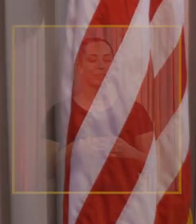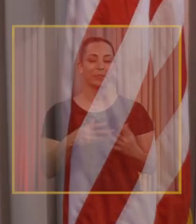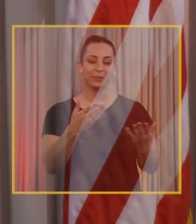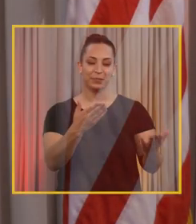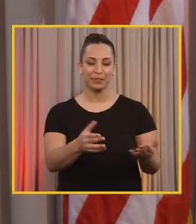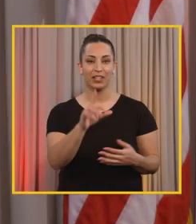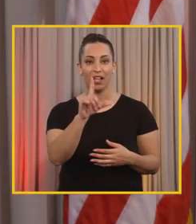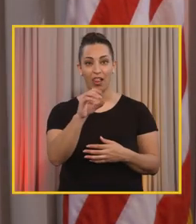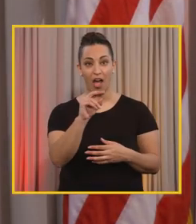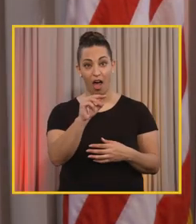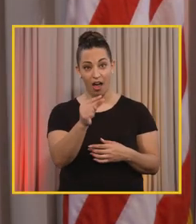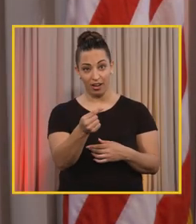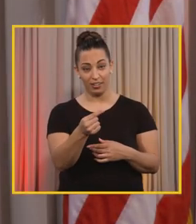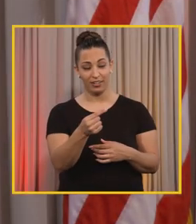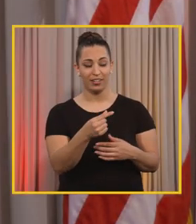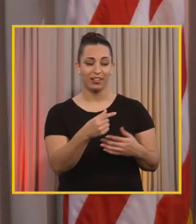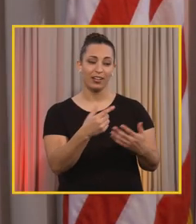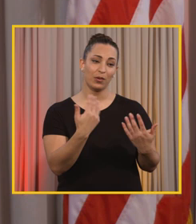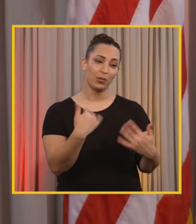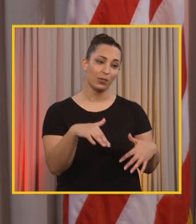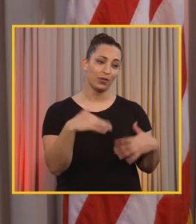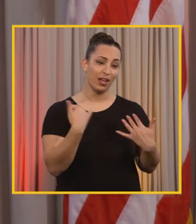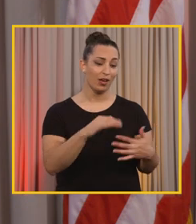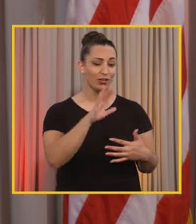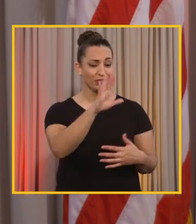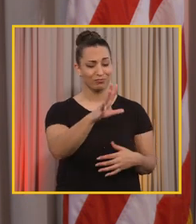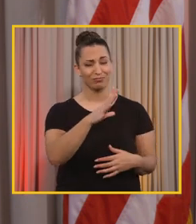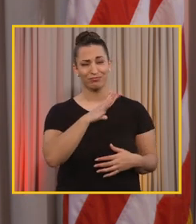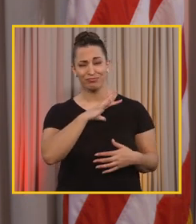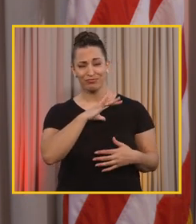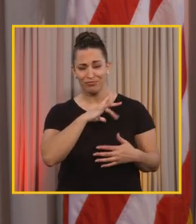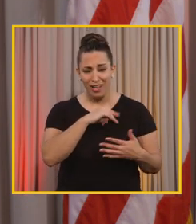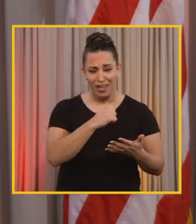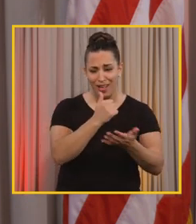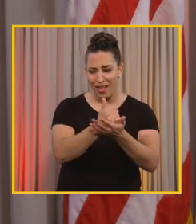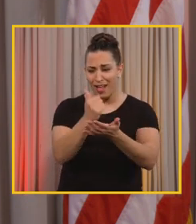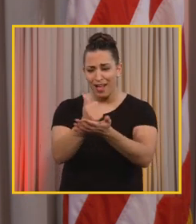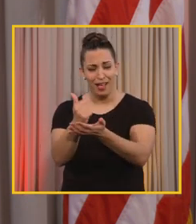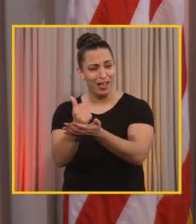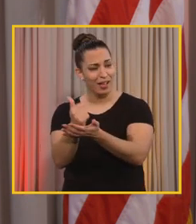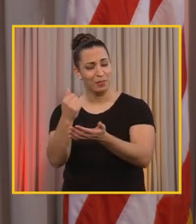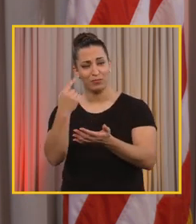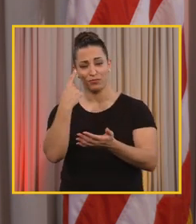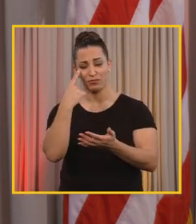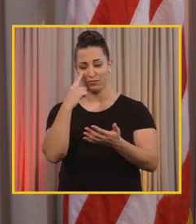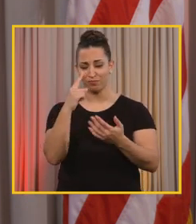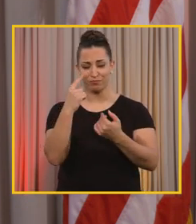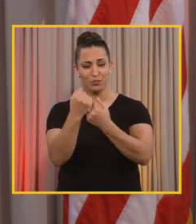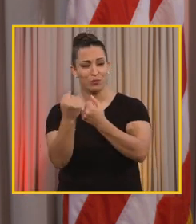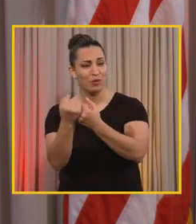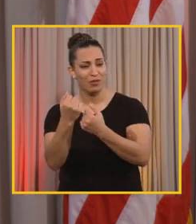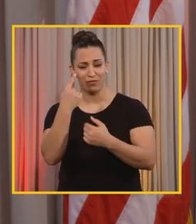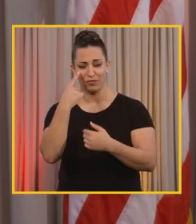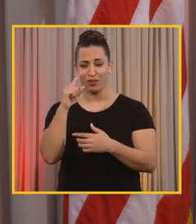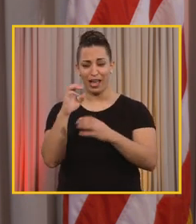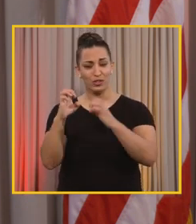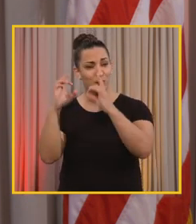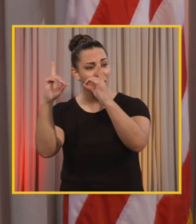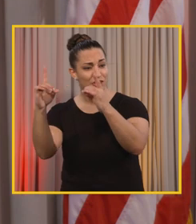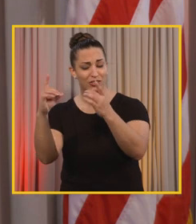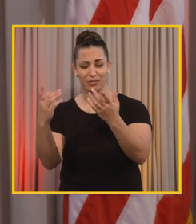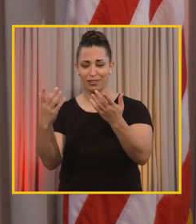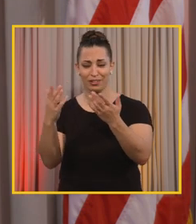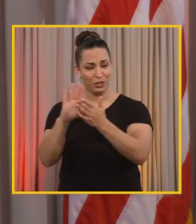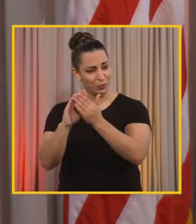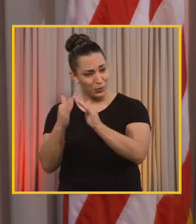Ms. Long, in recognition of your outstanding contributions to education